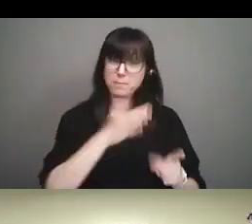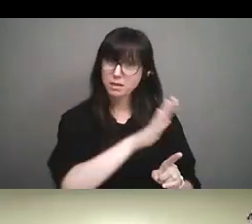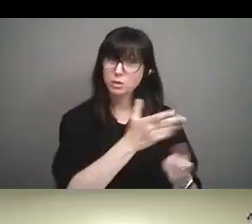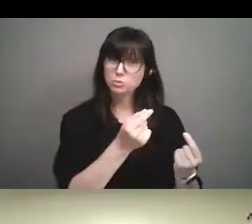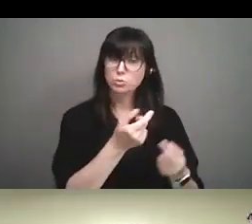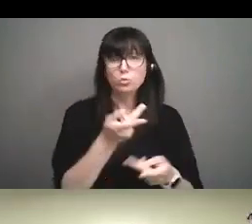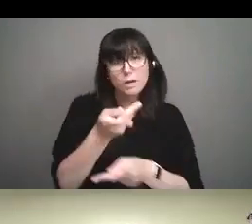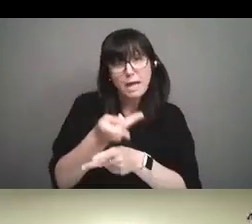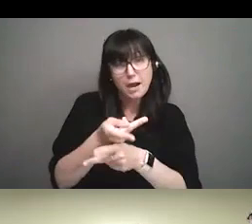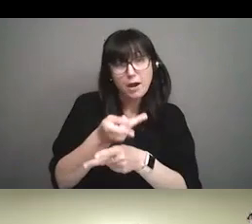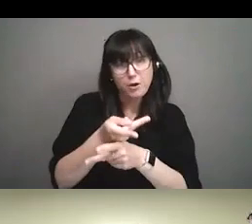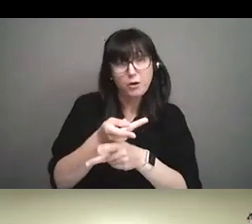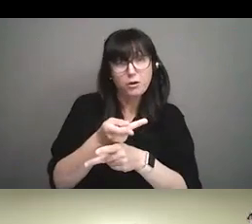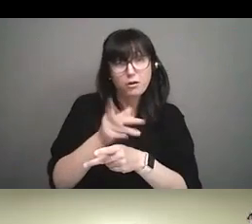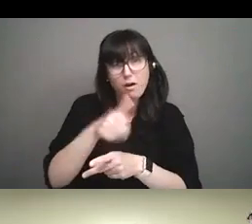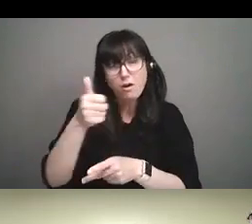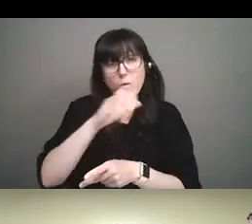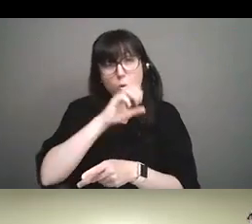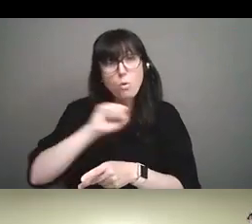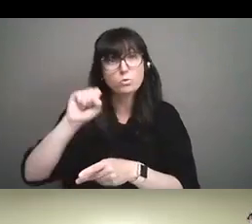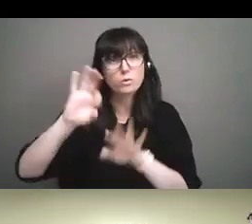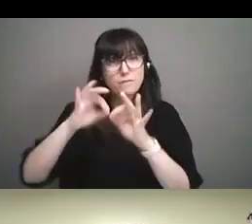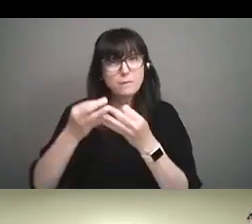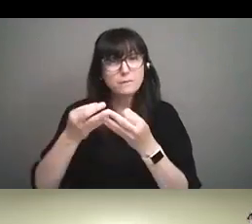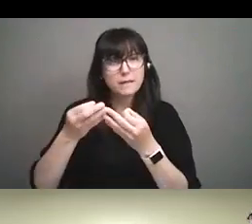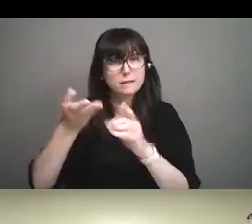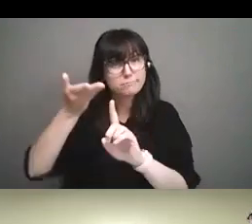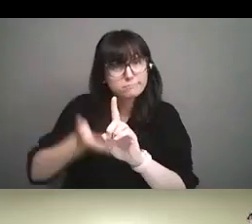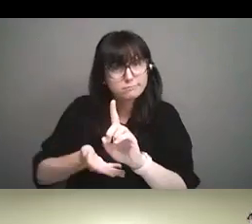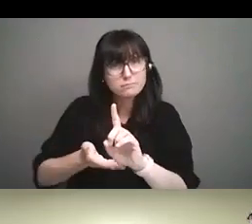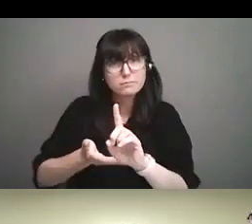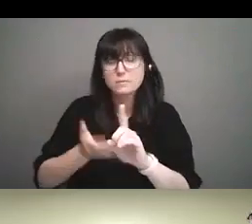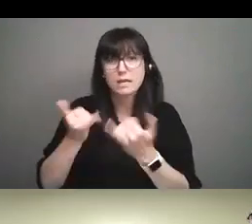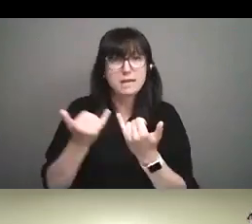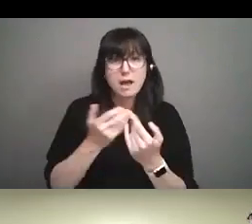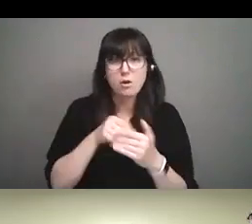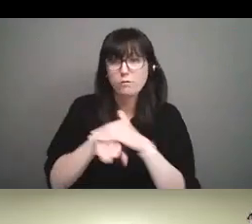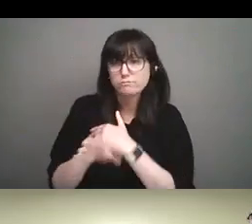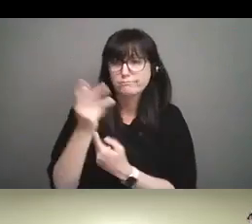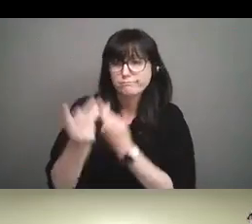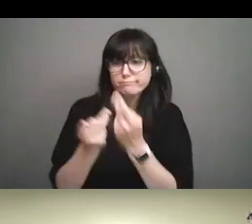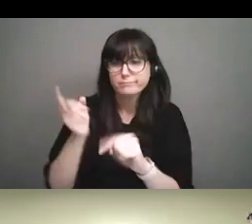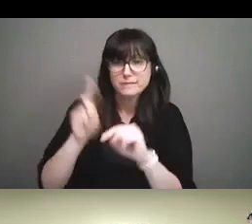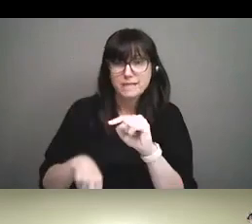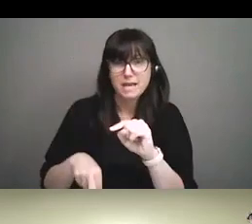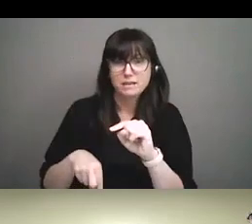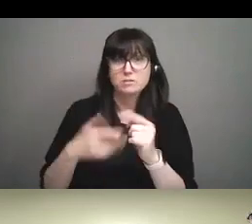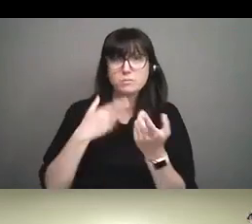an older adult, of an elderly relative, and therefore become socially isolated because of that caregiving